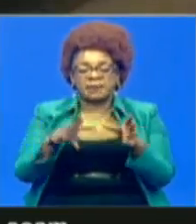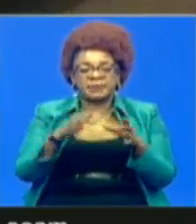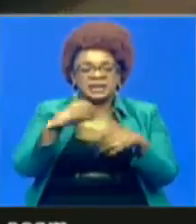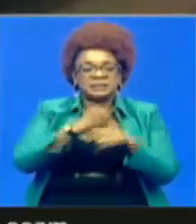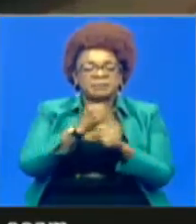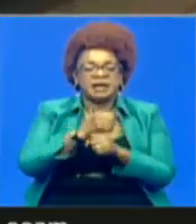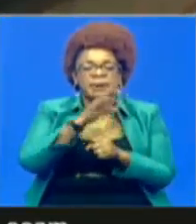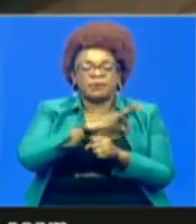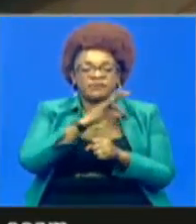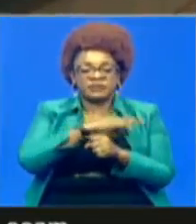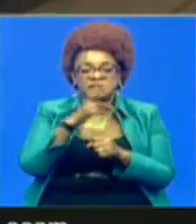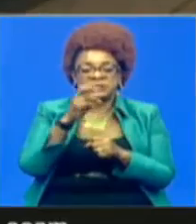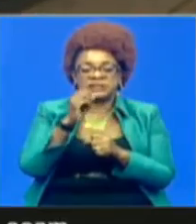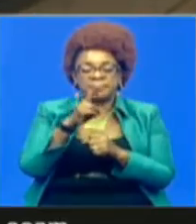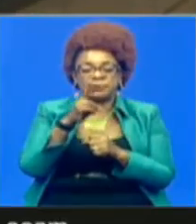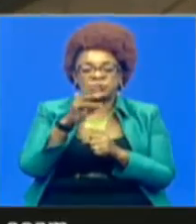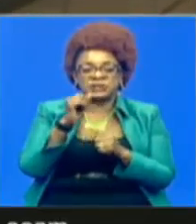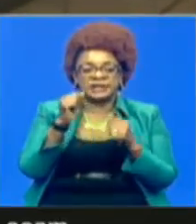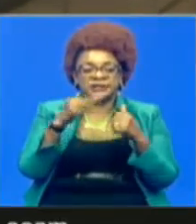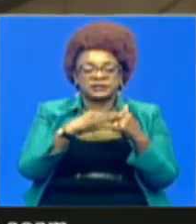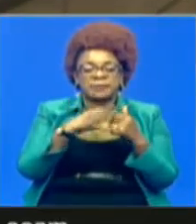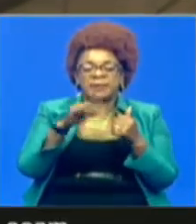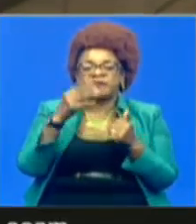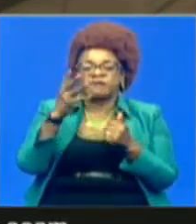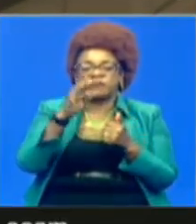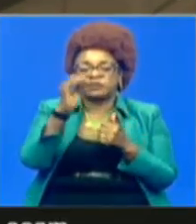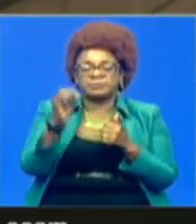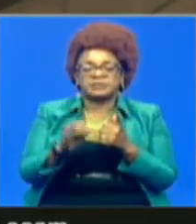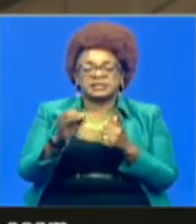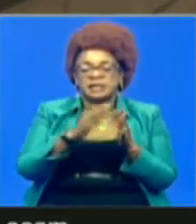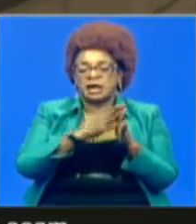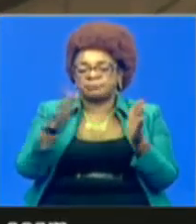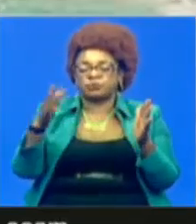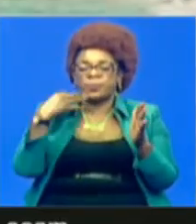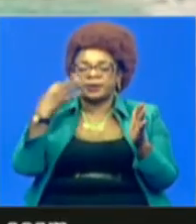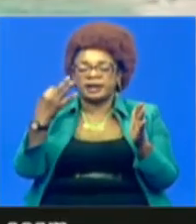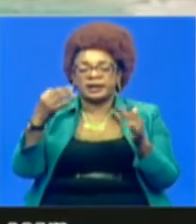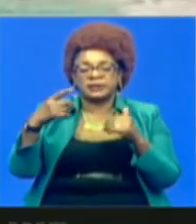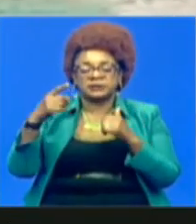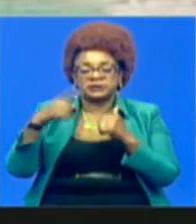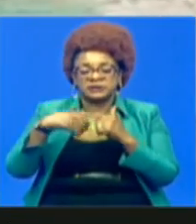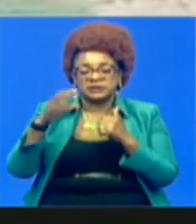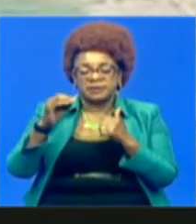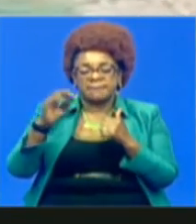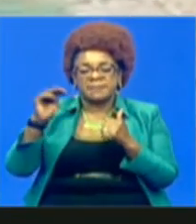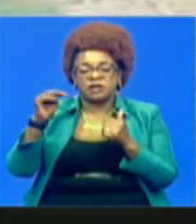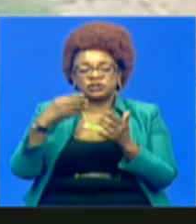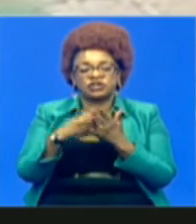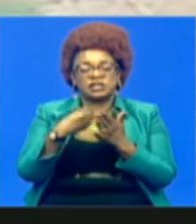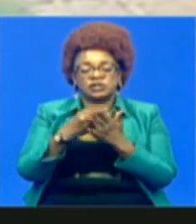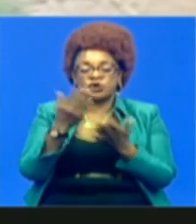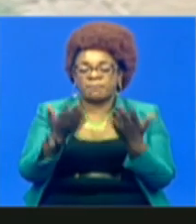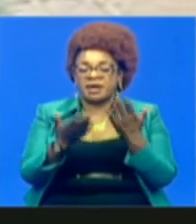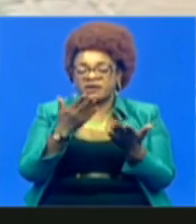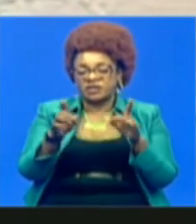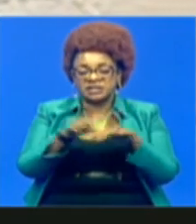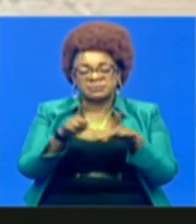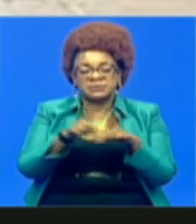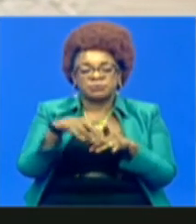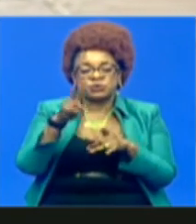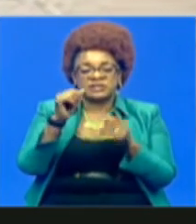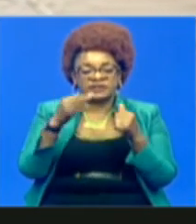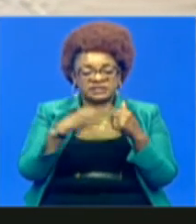ended December 2018 dip by 40% to 306 million shillings compared to the same period in 2017. In the